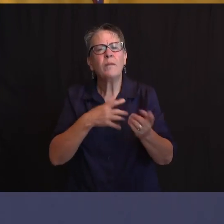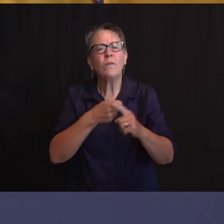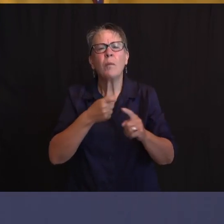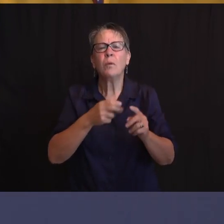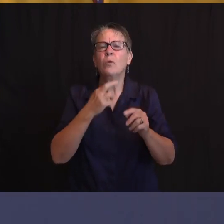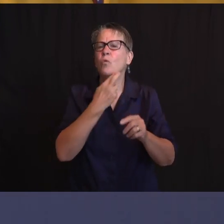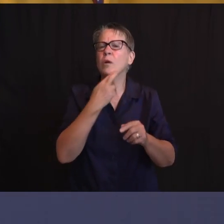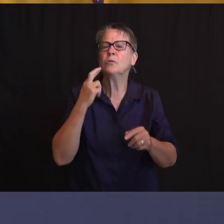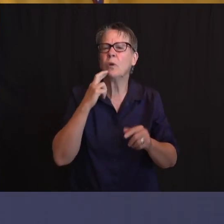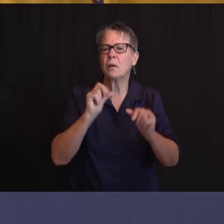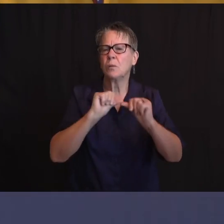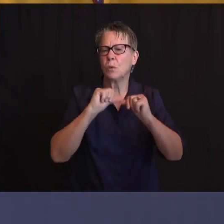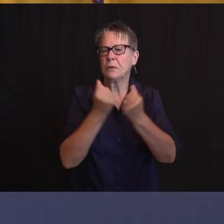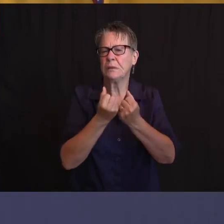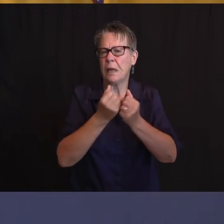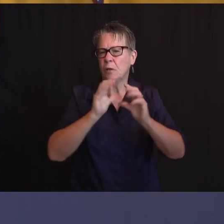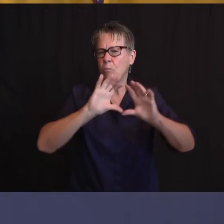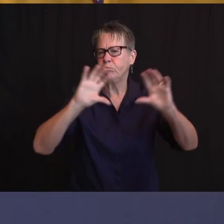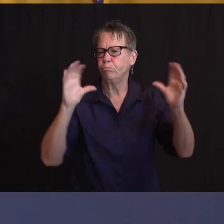period.